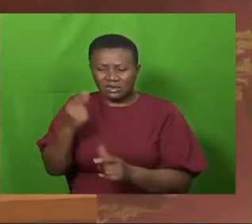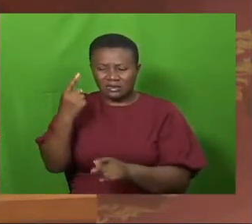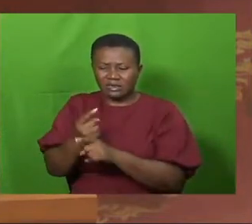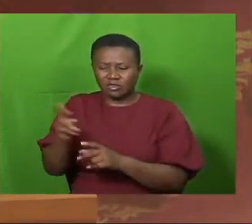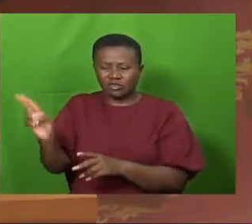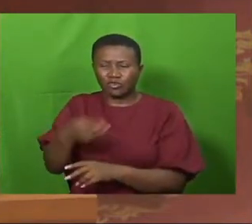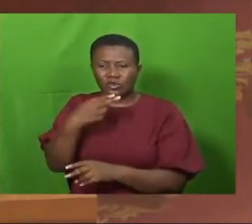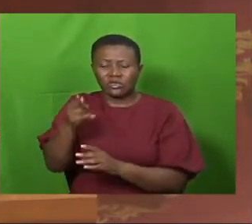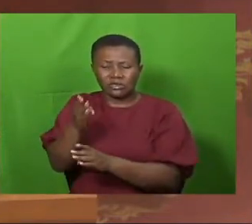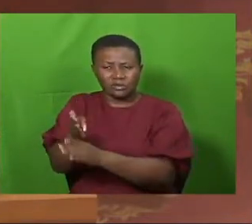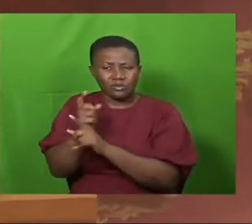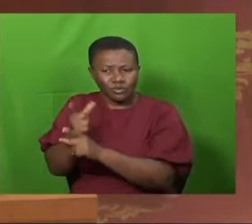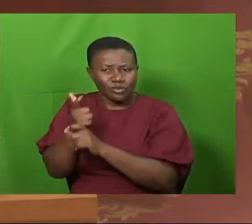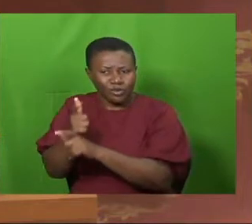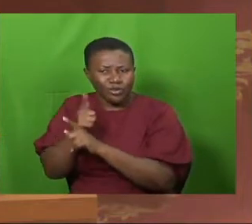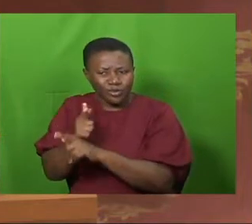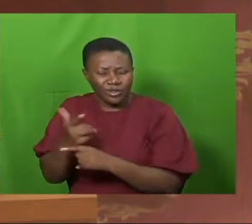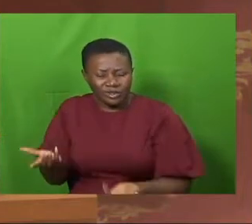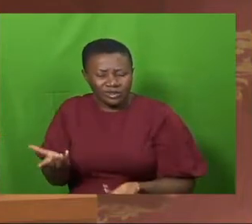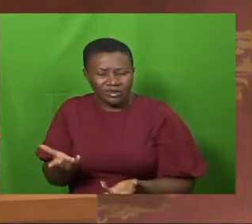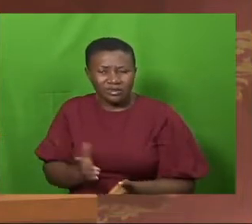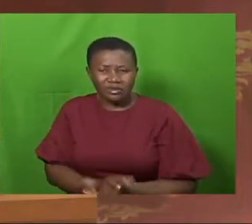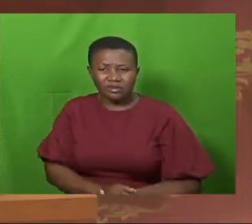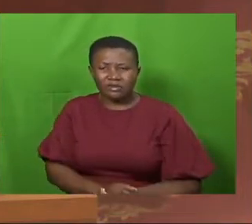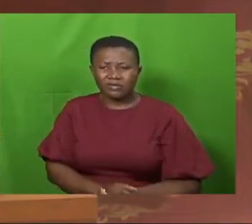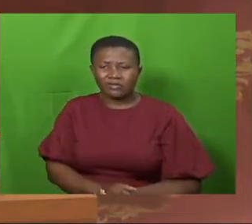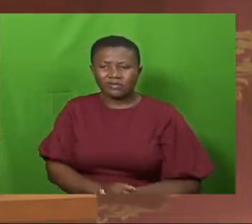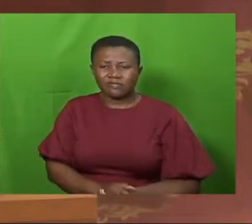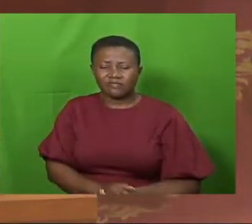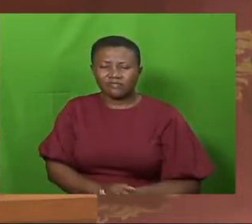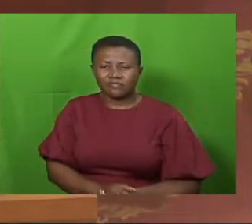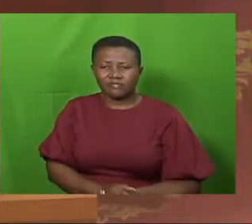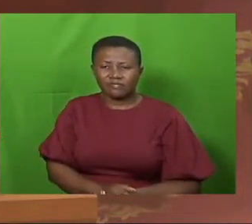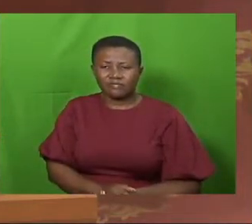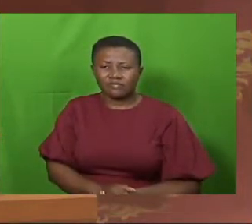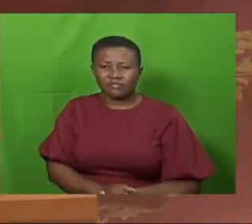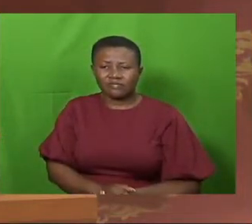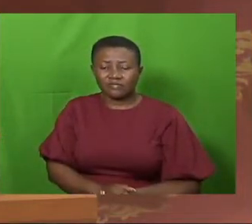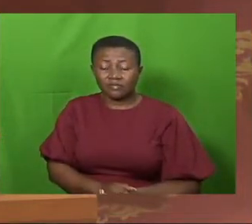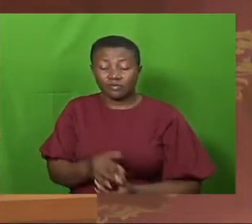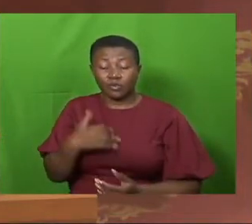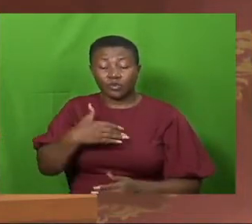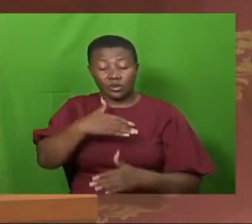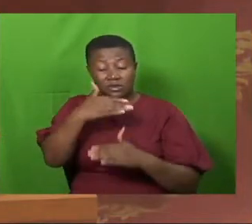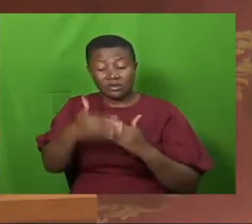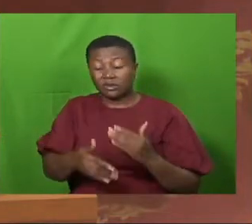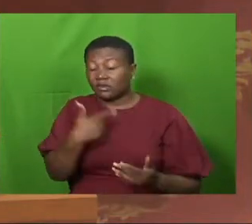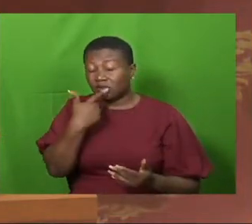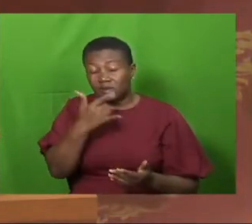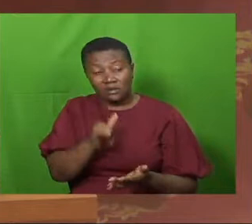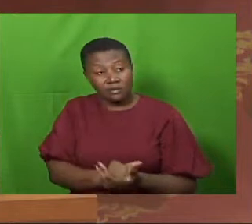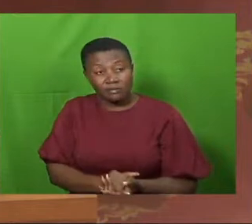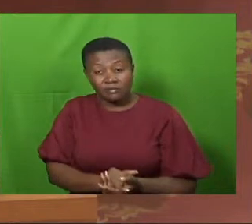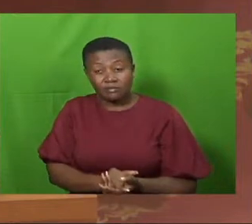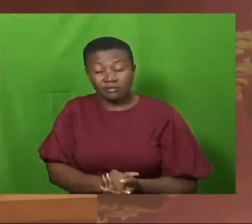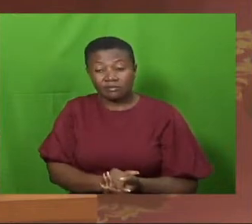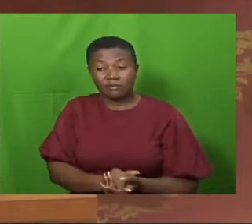conclude. Mr. Speaker, I shall conclude by saying that